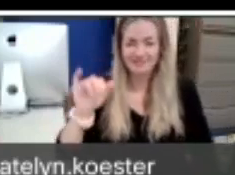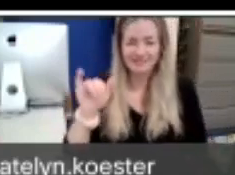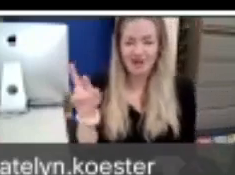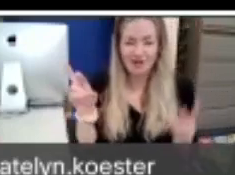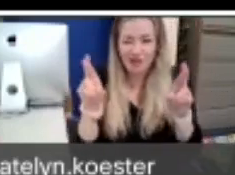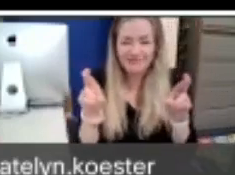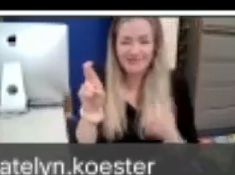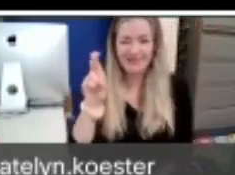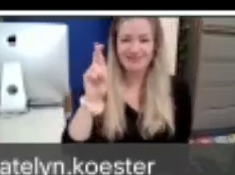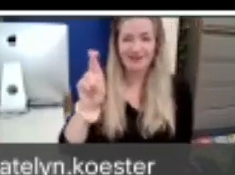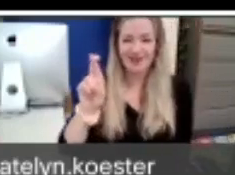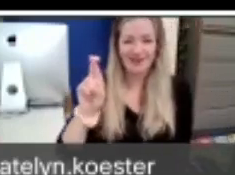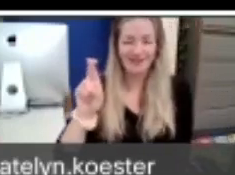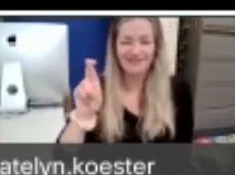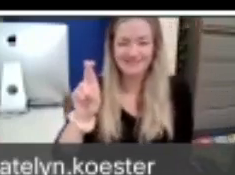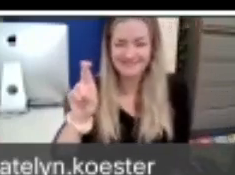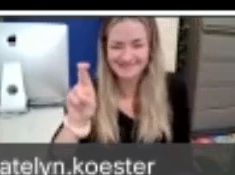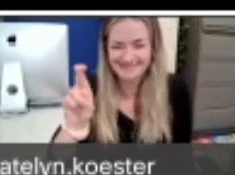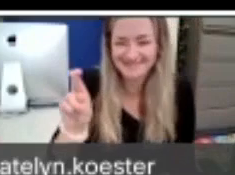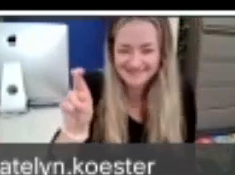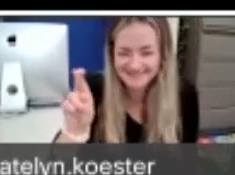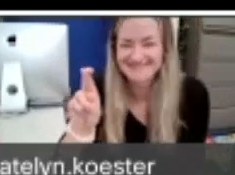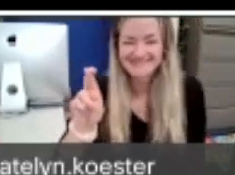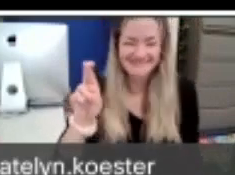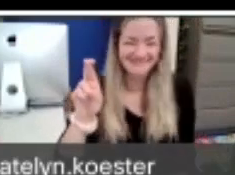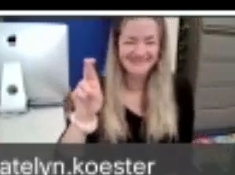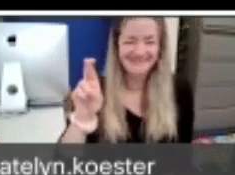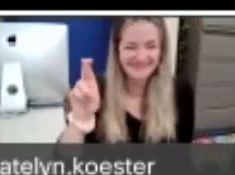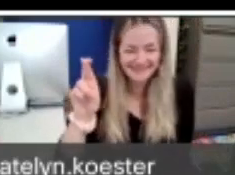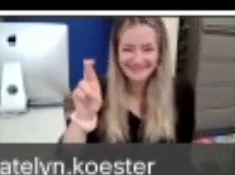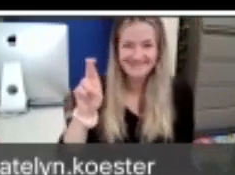R. Sound like fingers crossed. R.